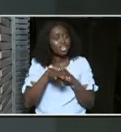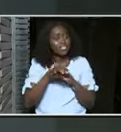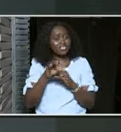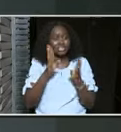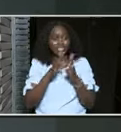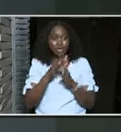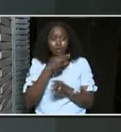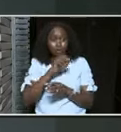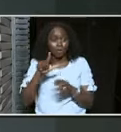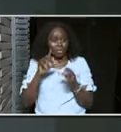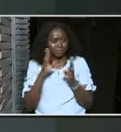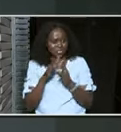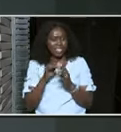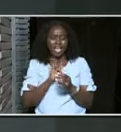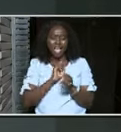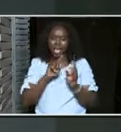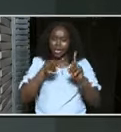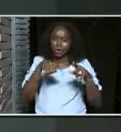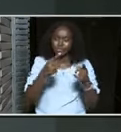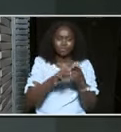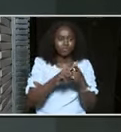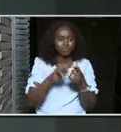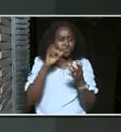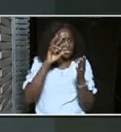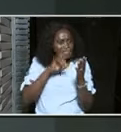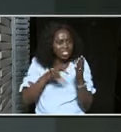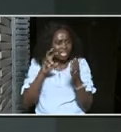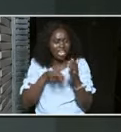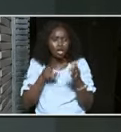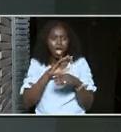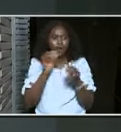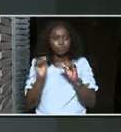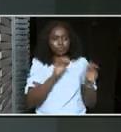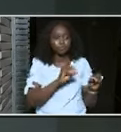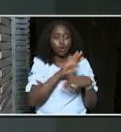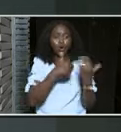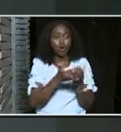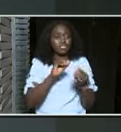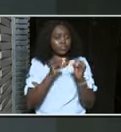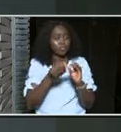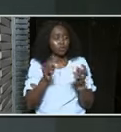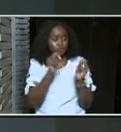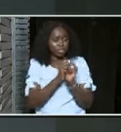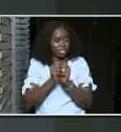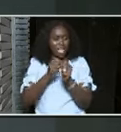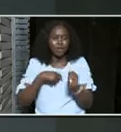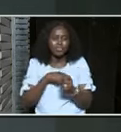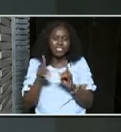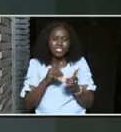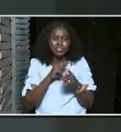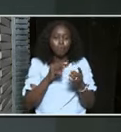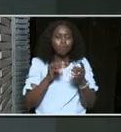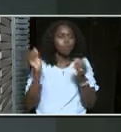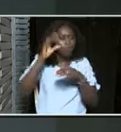town hall meeting. And I had to go and check and put all the figures together. We did over